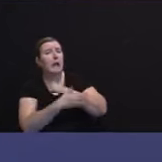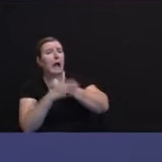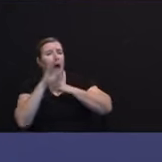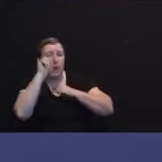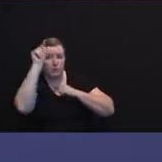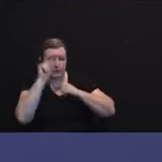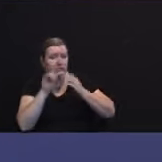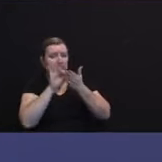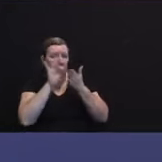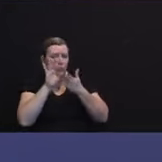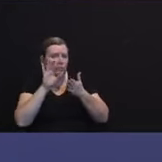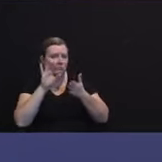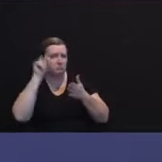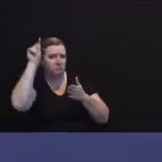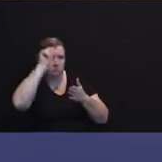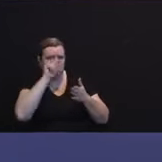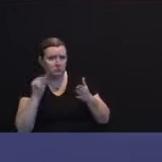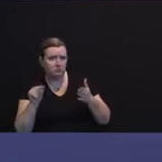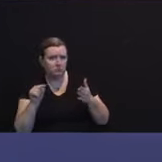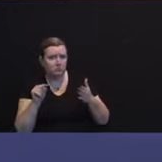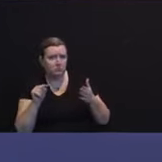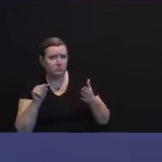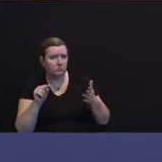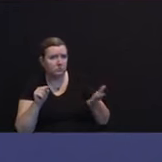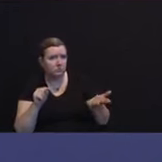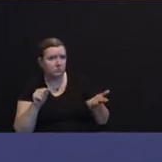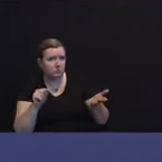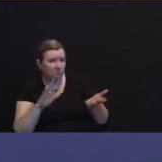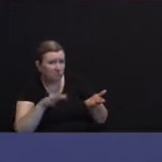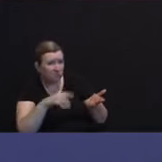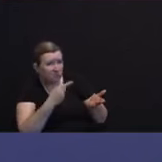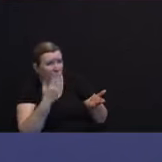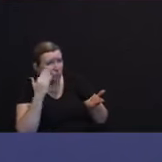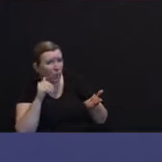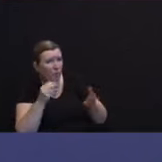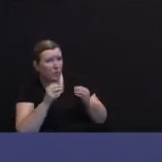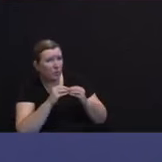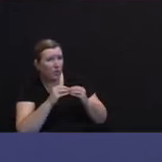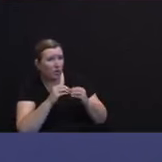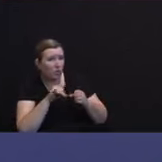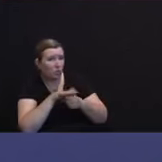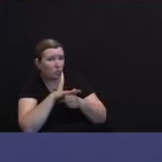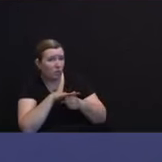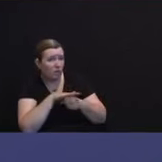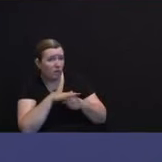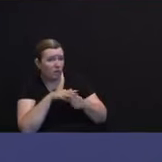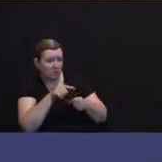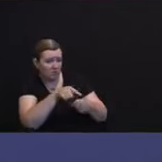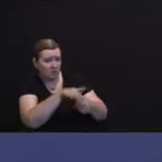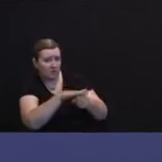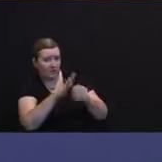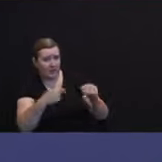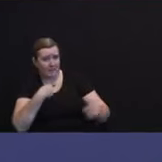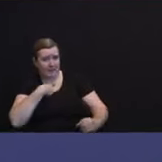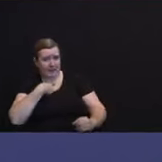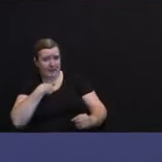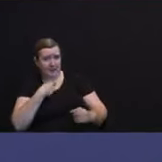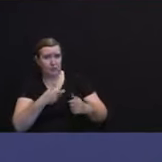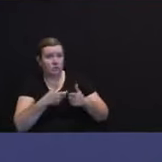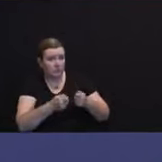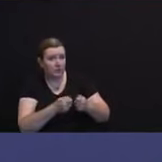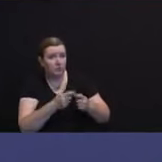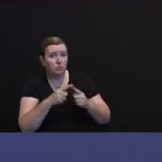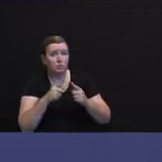well, you may know more about those local realities than I. I was on the phone with texting today with 2 candidates in Morris County,